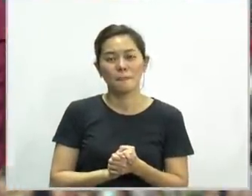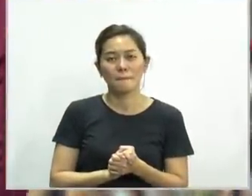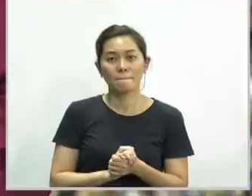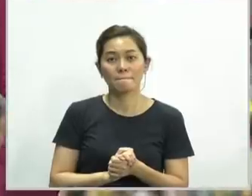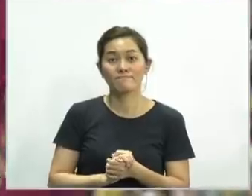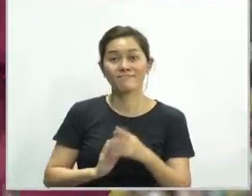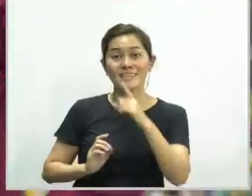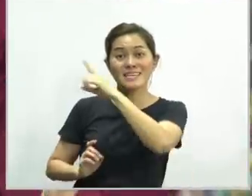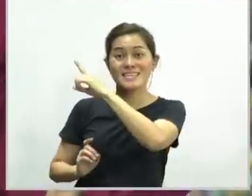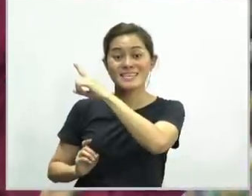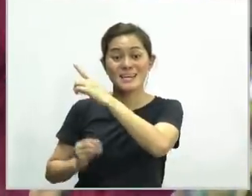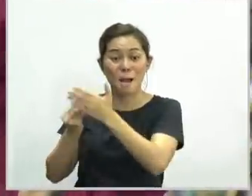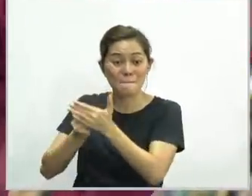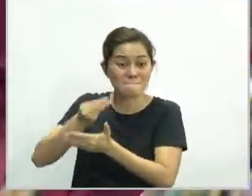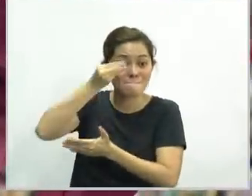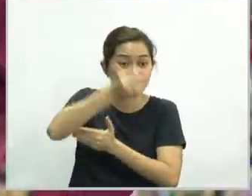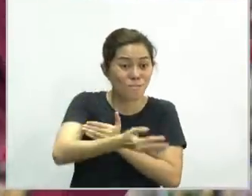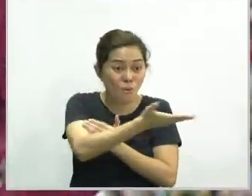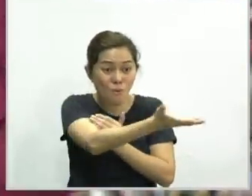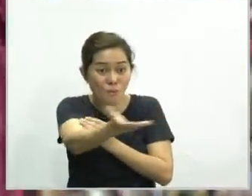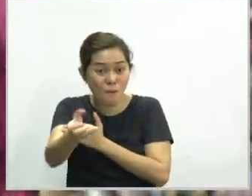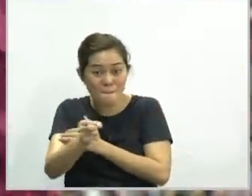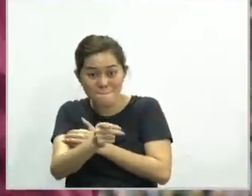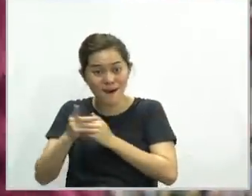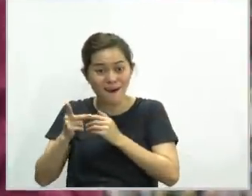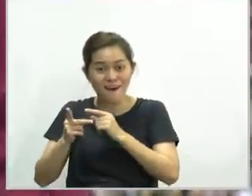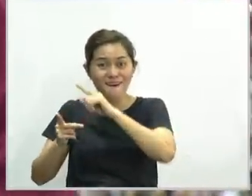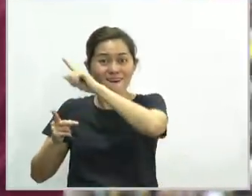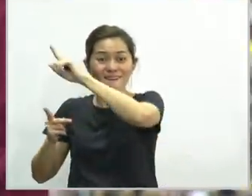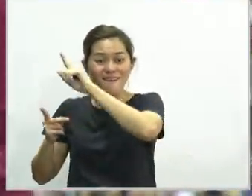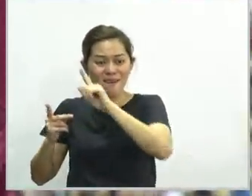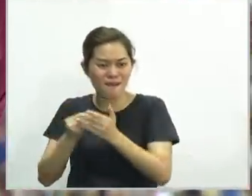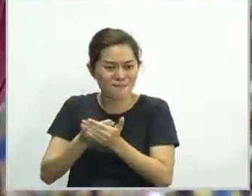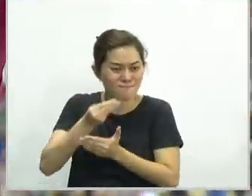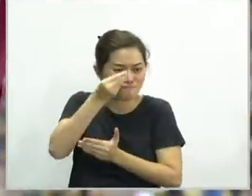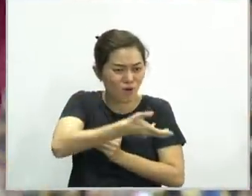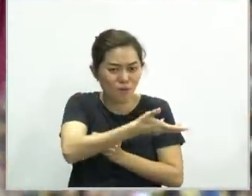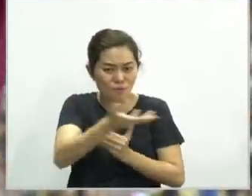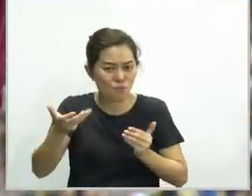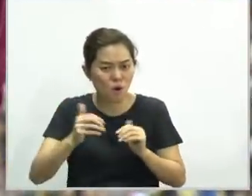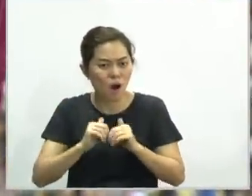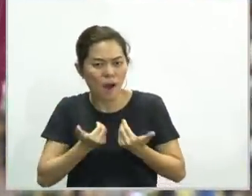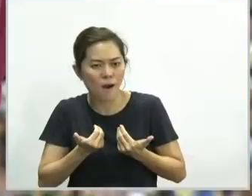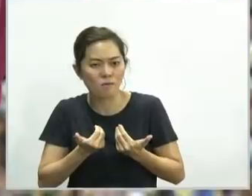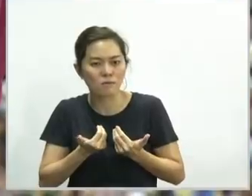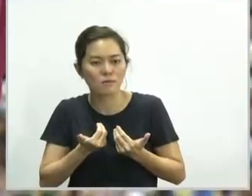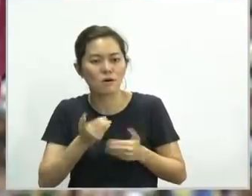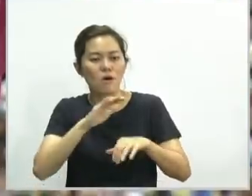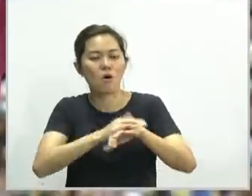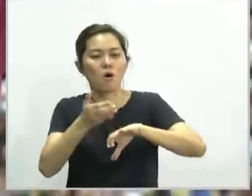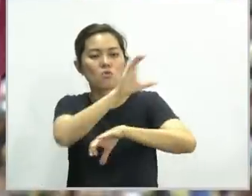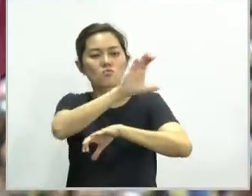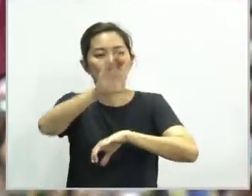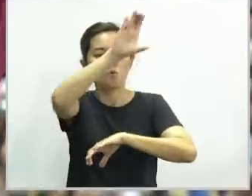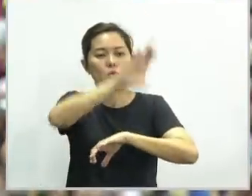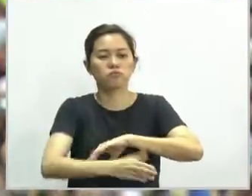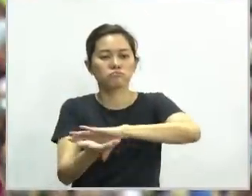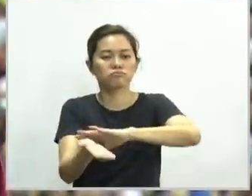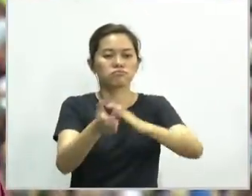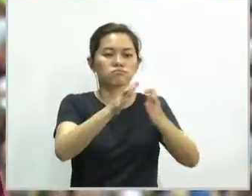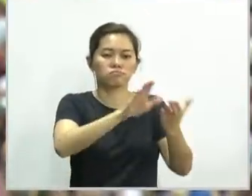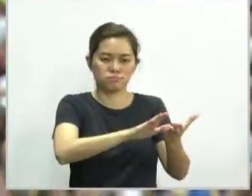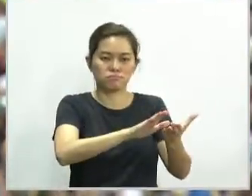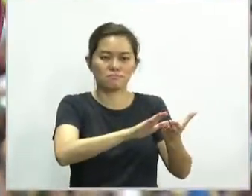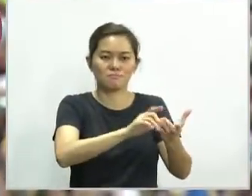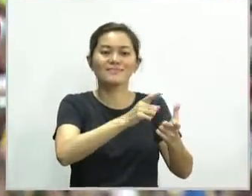He bought us back. He bought us back by dying on a cross, so that he